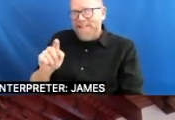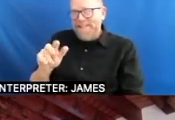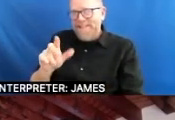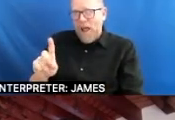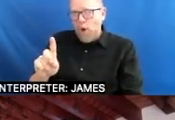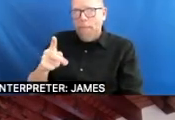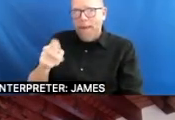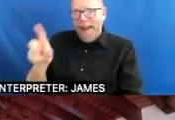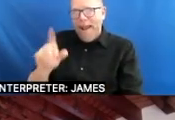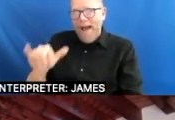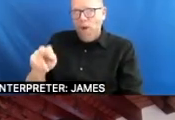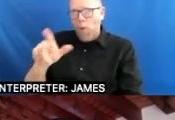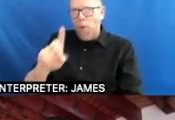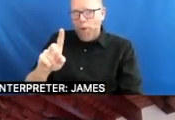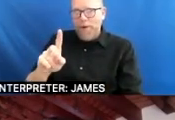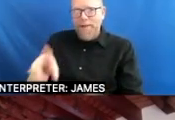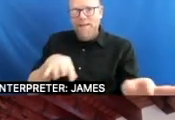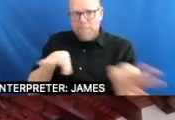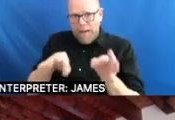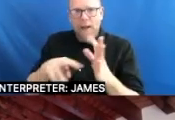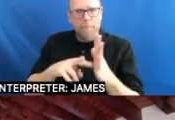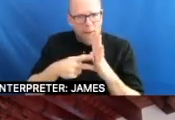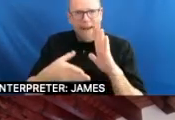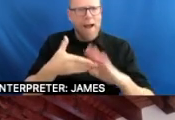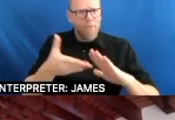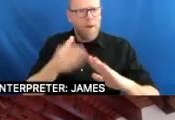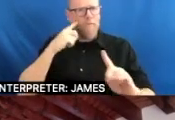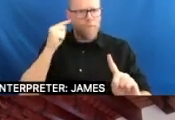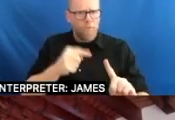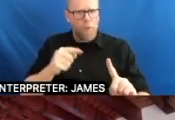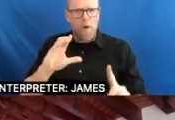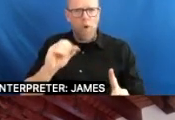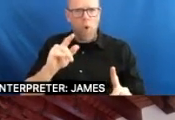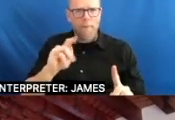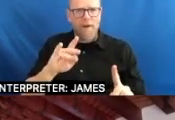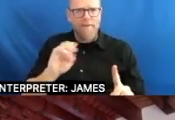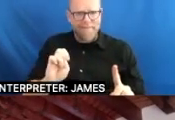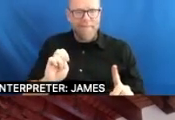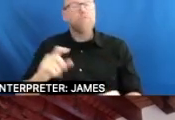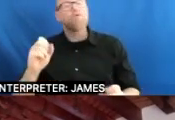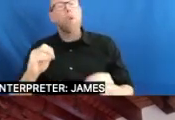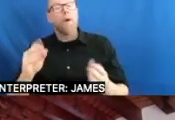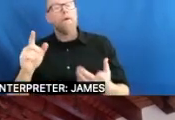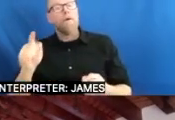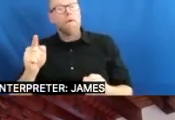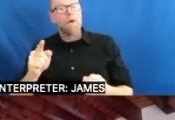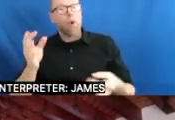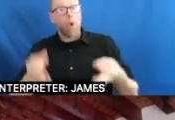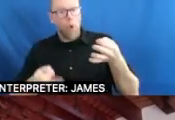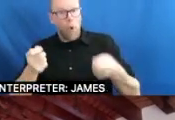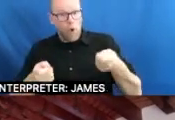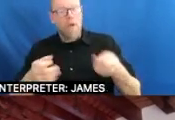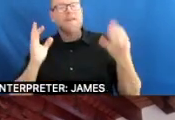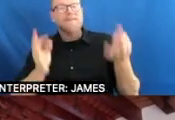define what it means to be operating on a cooperative basis? So, the court listed three guiding